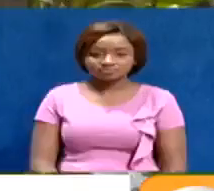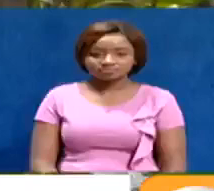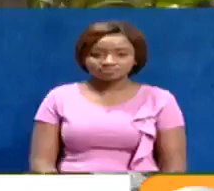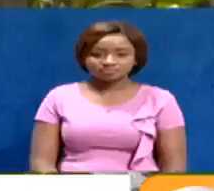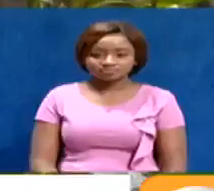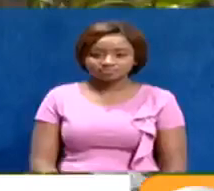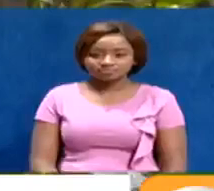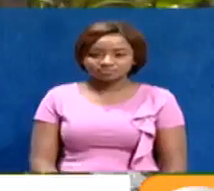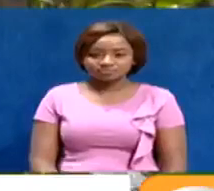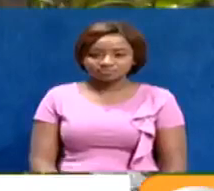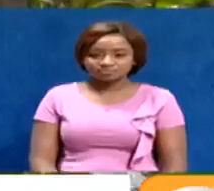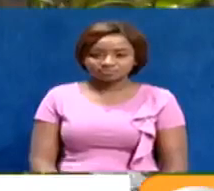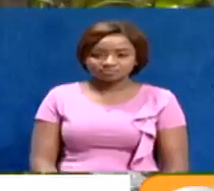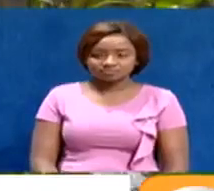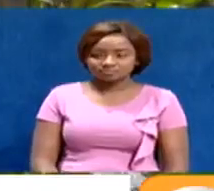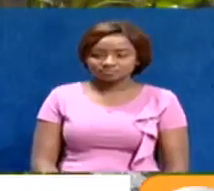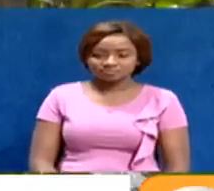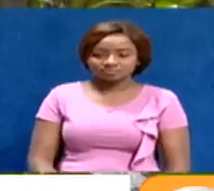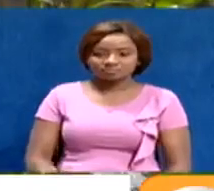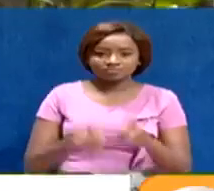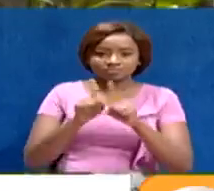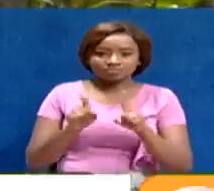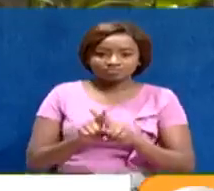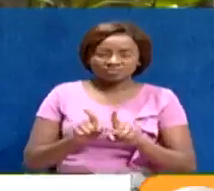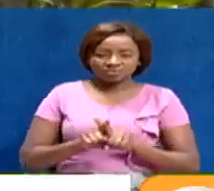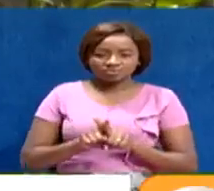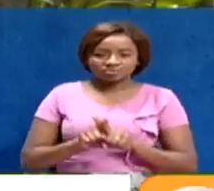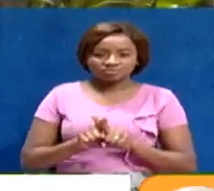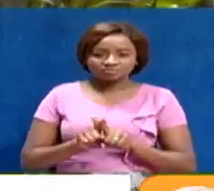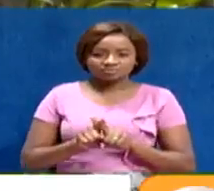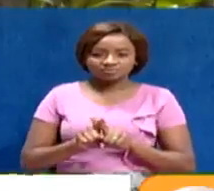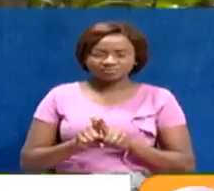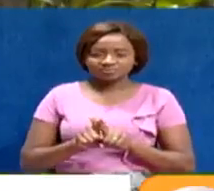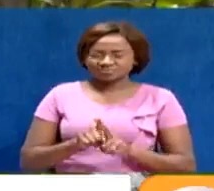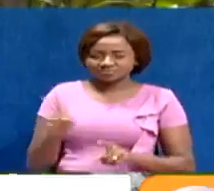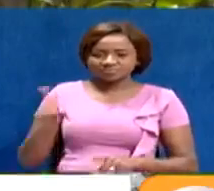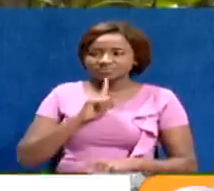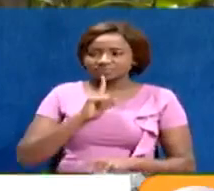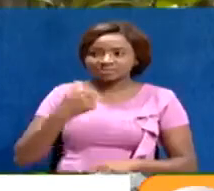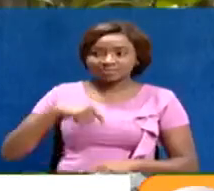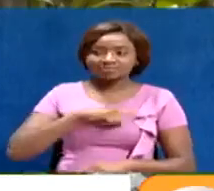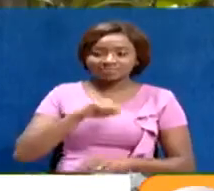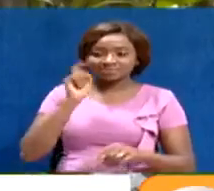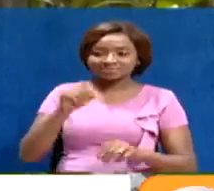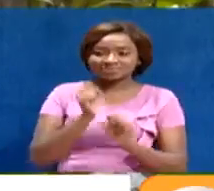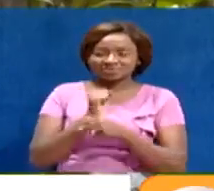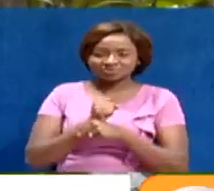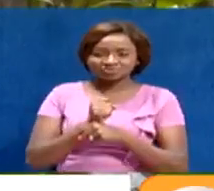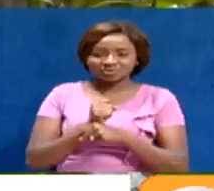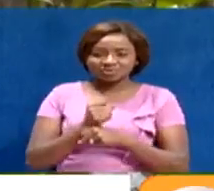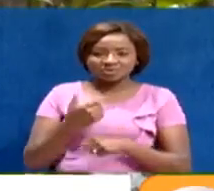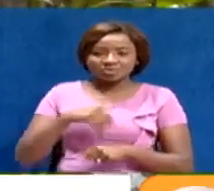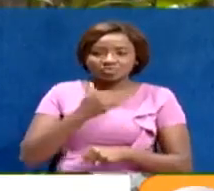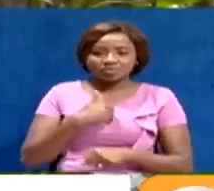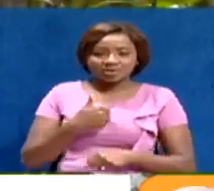And yesterday I had a chat with Madam Sears, and she said we must ensure there are sufficient